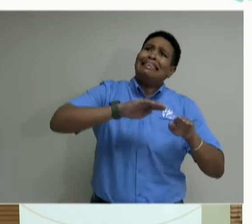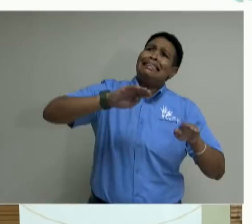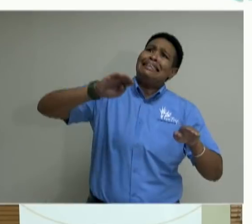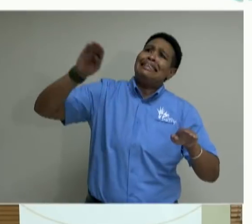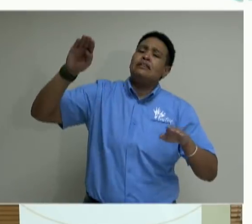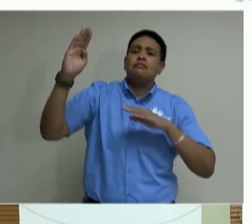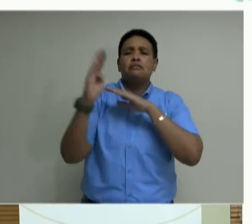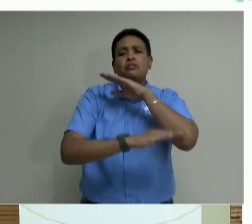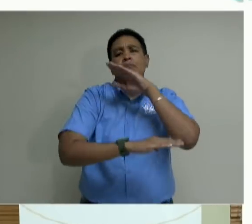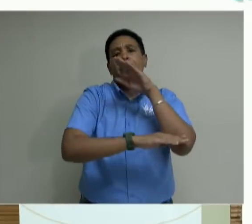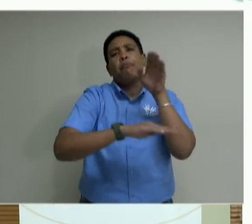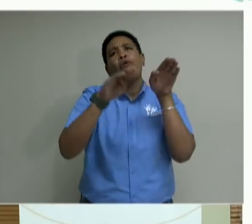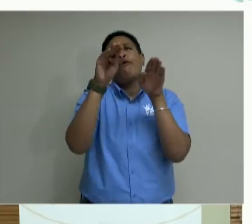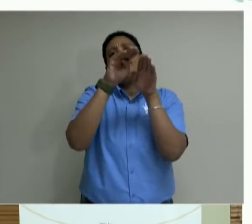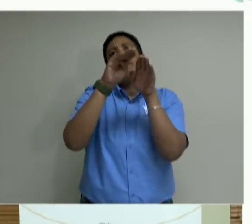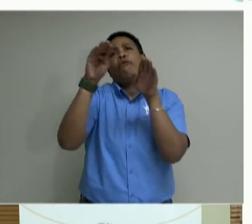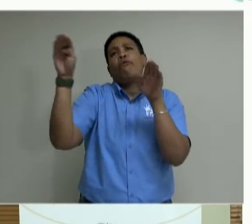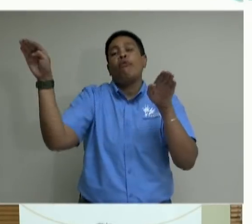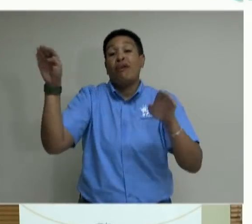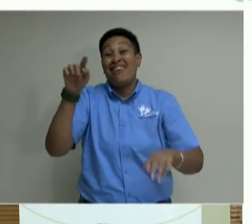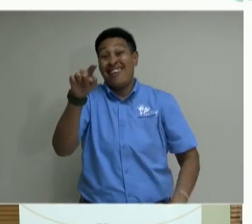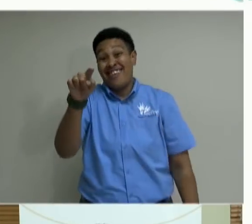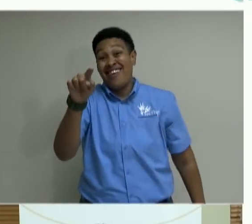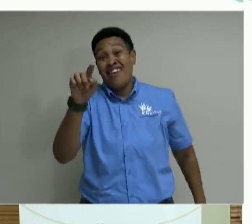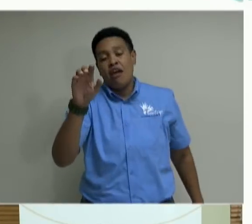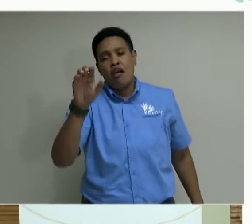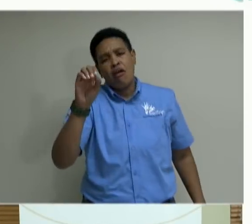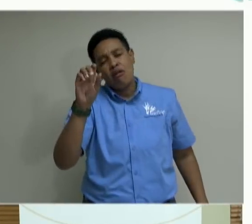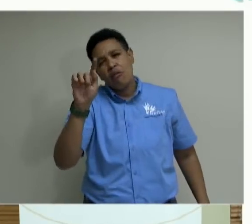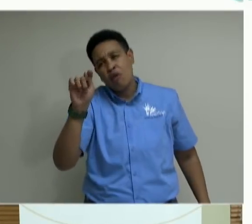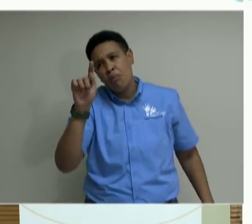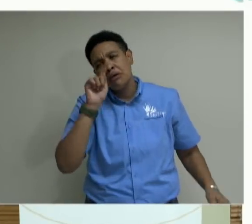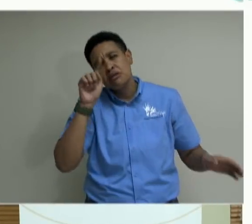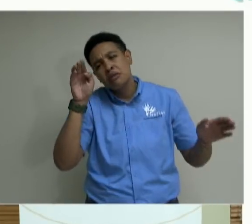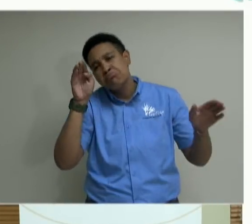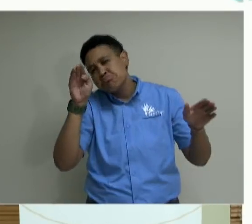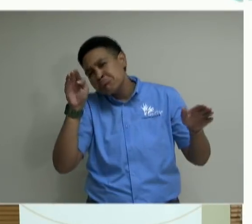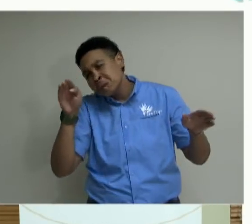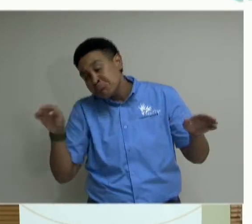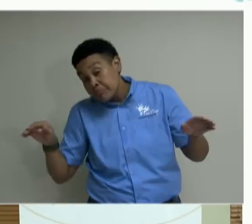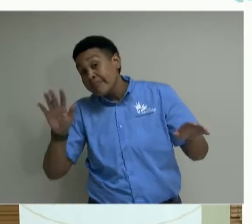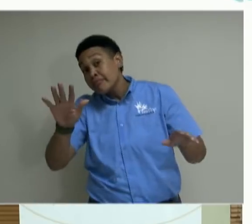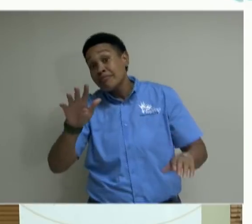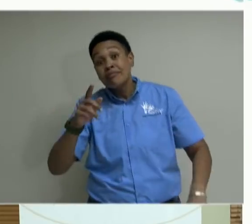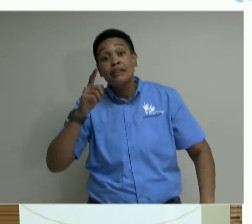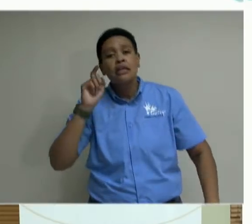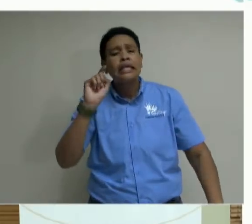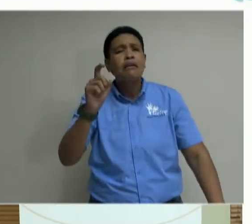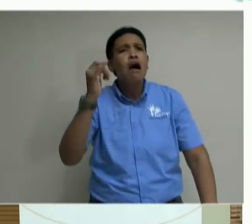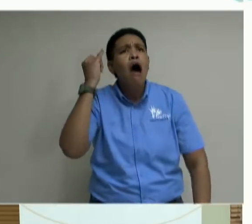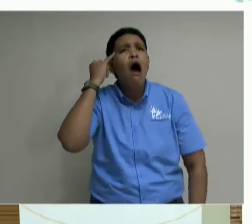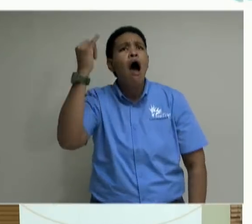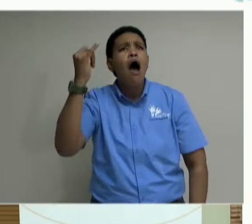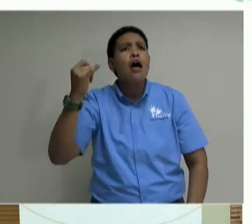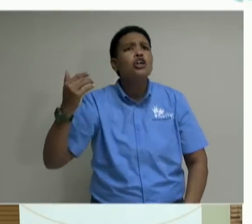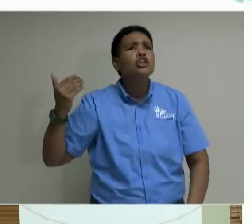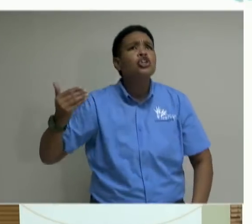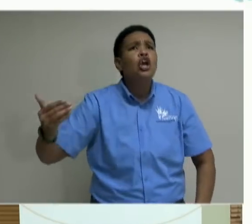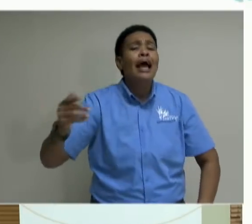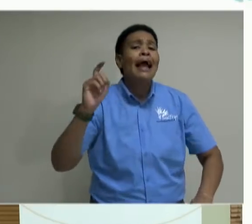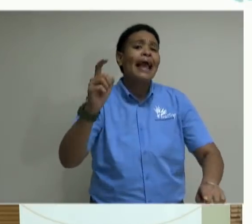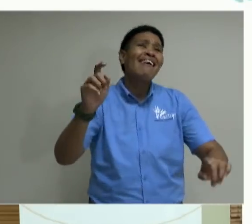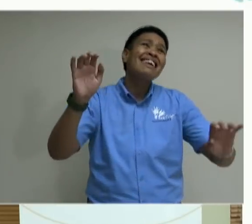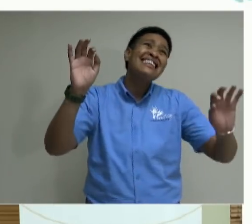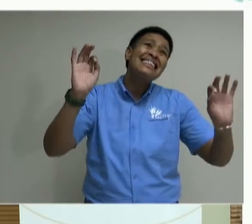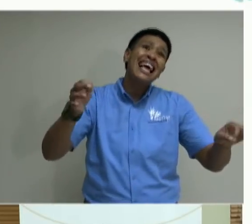an idea of trends. It does not give us absolute numbers of what is happening in the country, because the curves